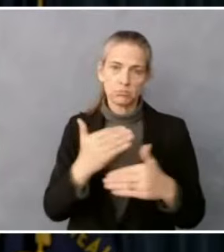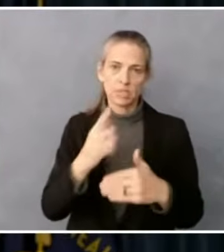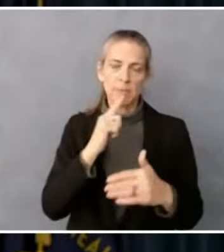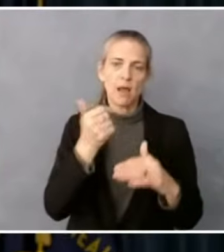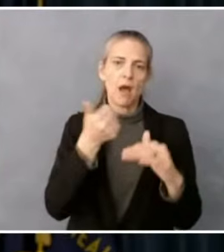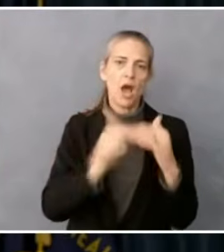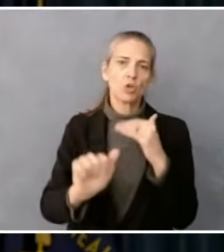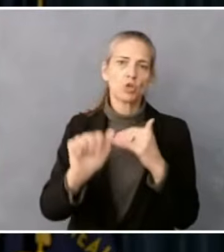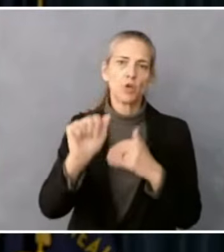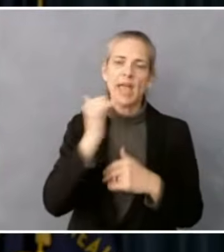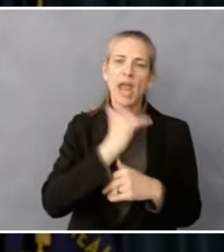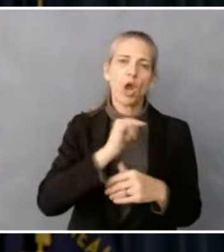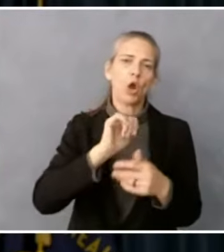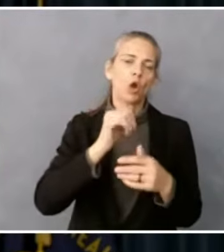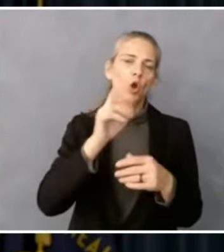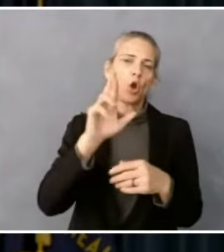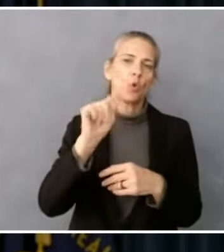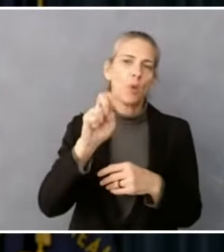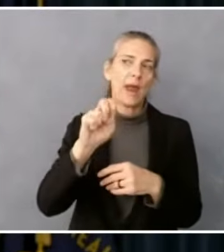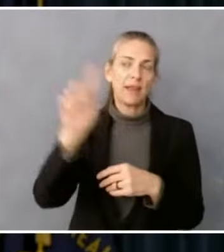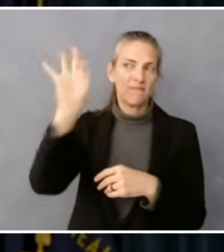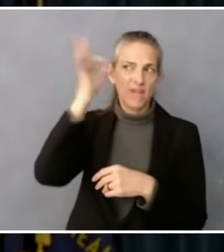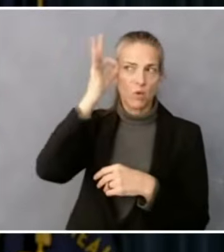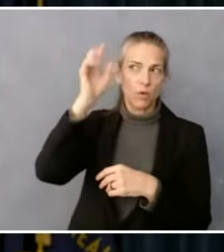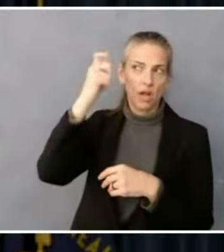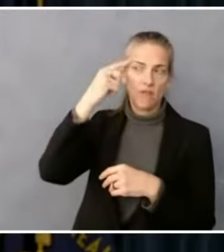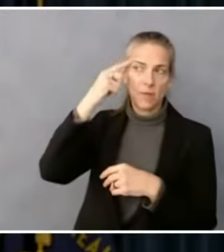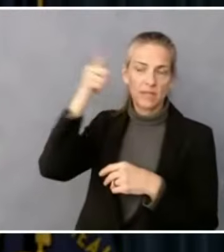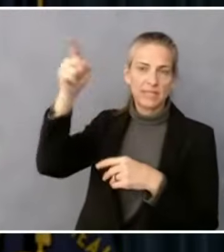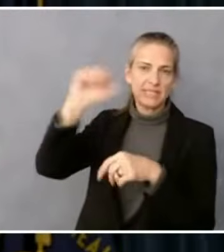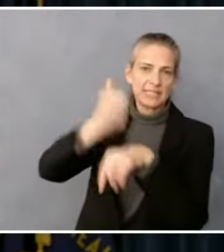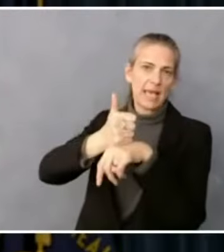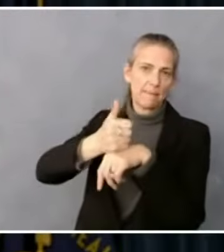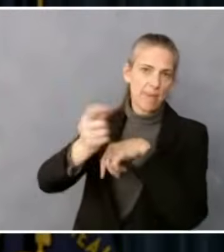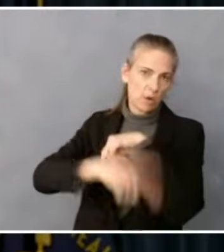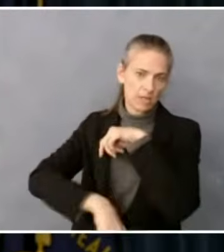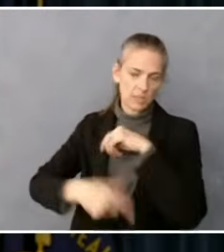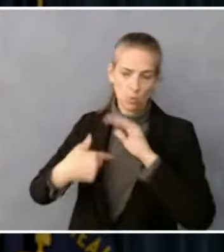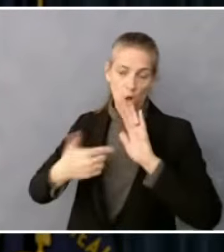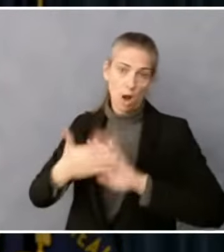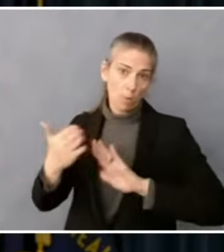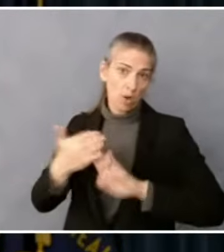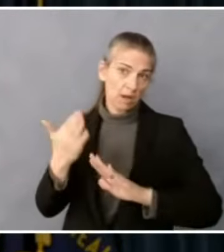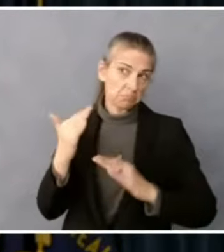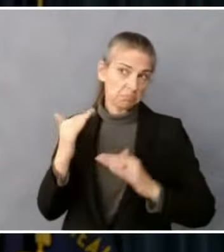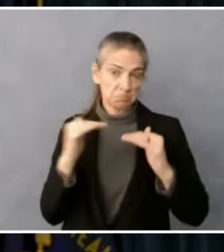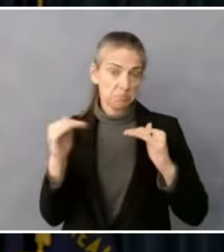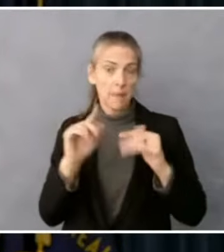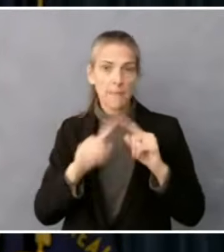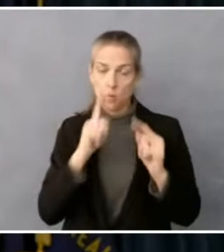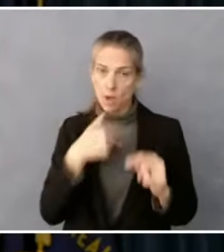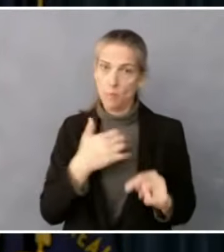that the federal government has set any penalties. It means we're operating it well. But I would really appreciate if the